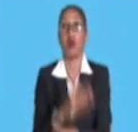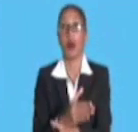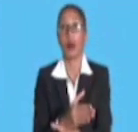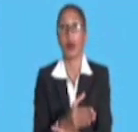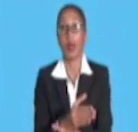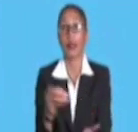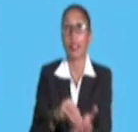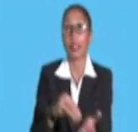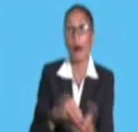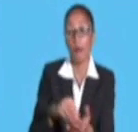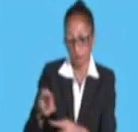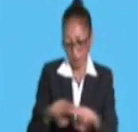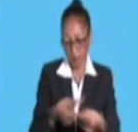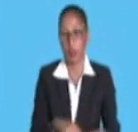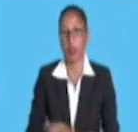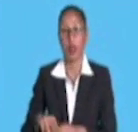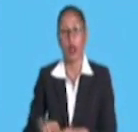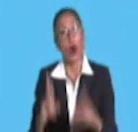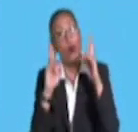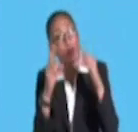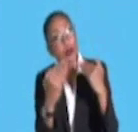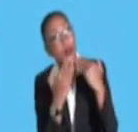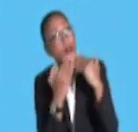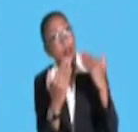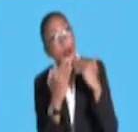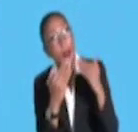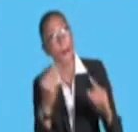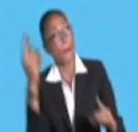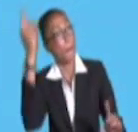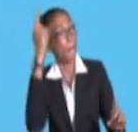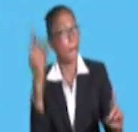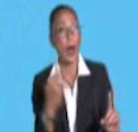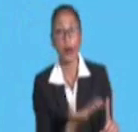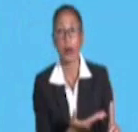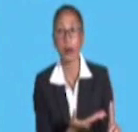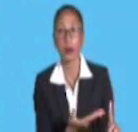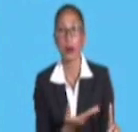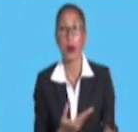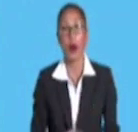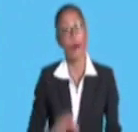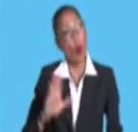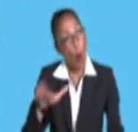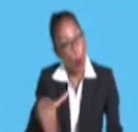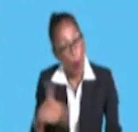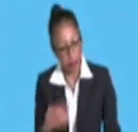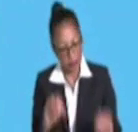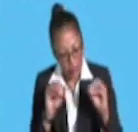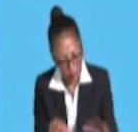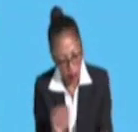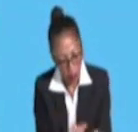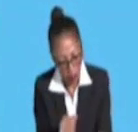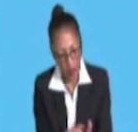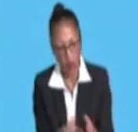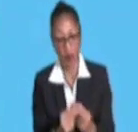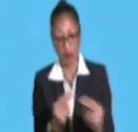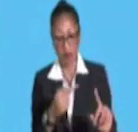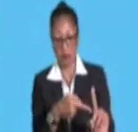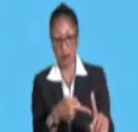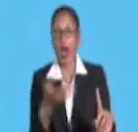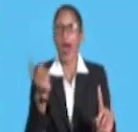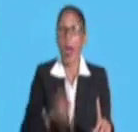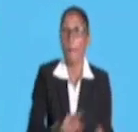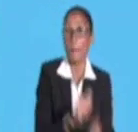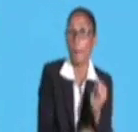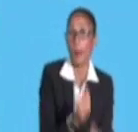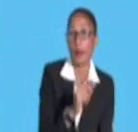beloved Fiji. I wish to thank my late parents for their exemplary parenting of me and my siblings for the persons